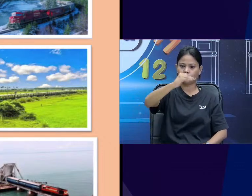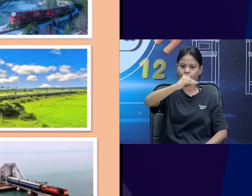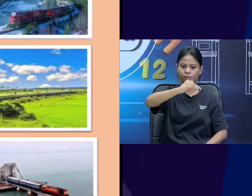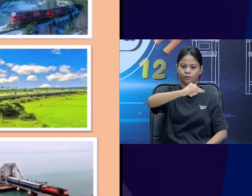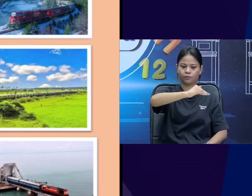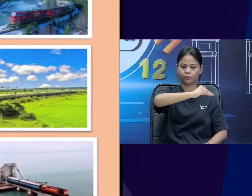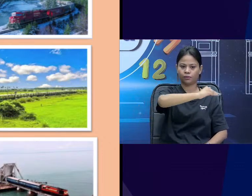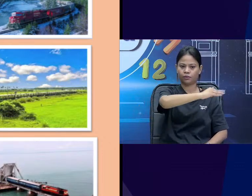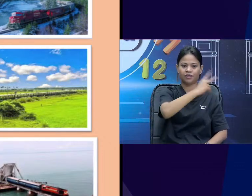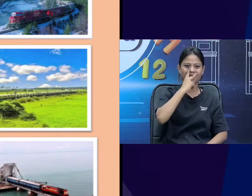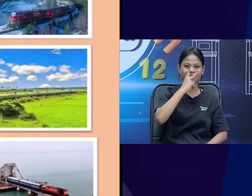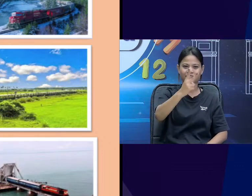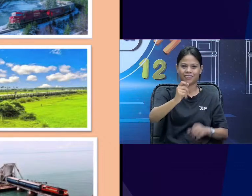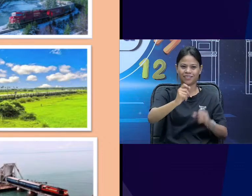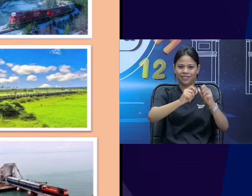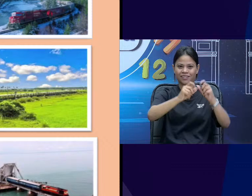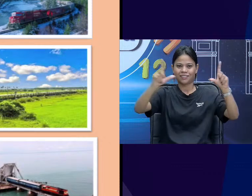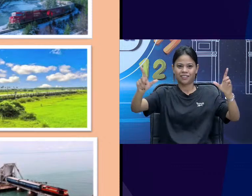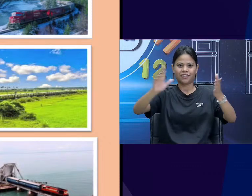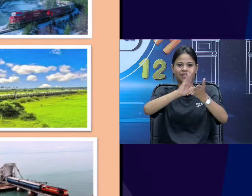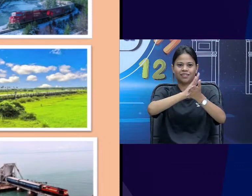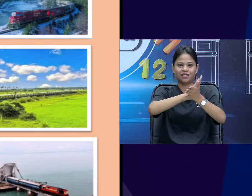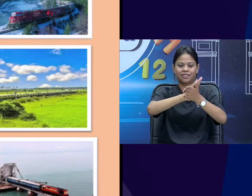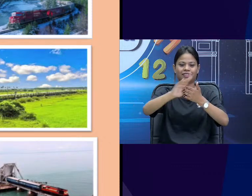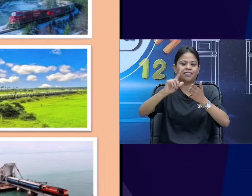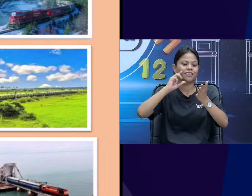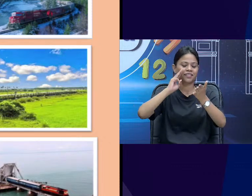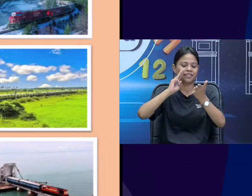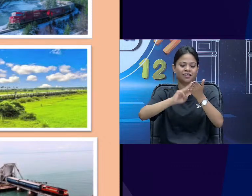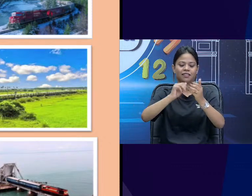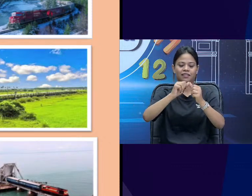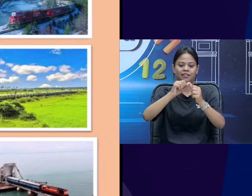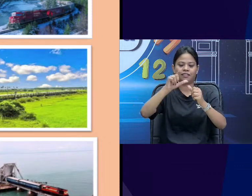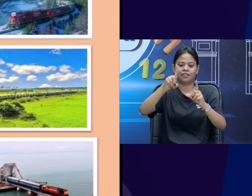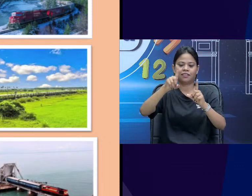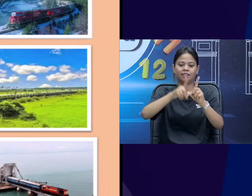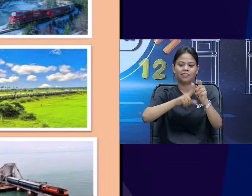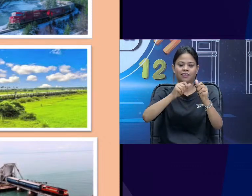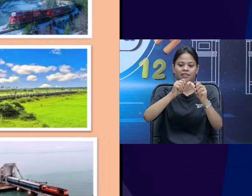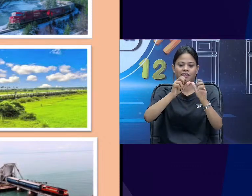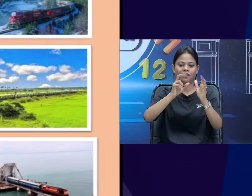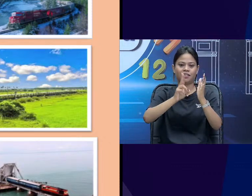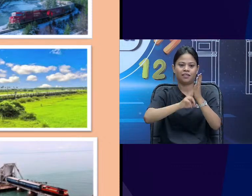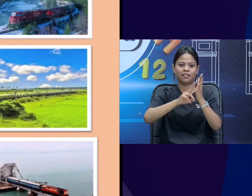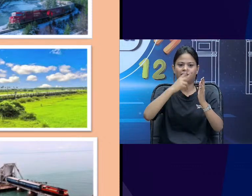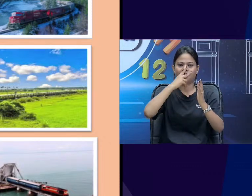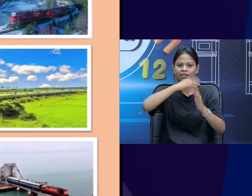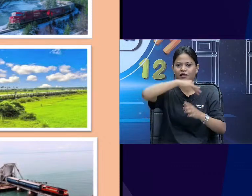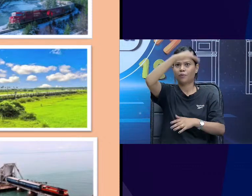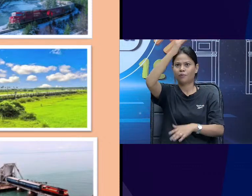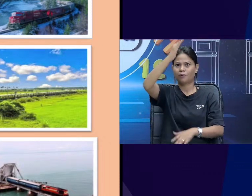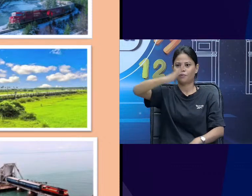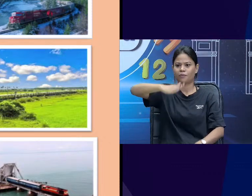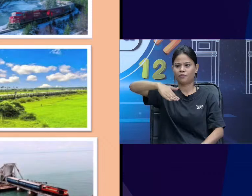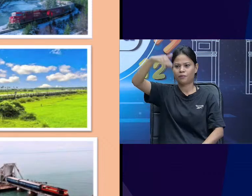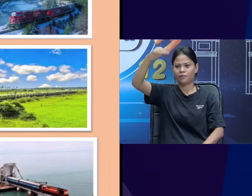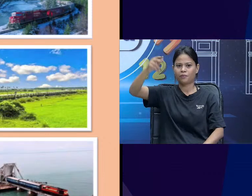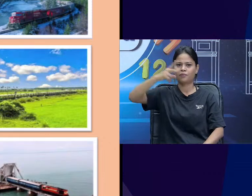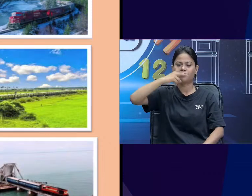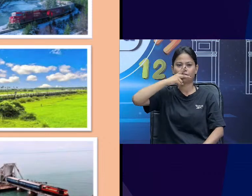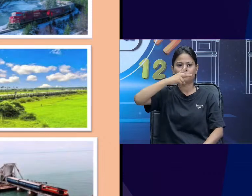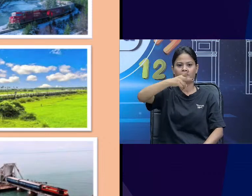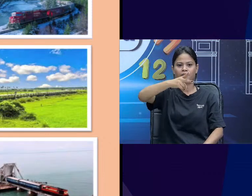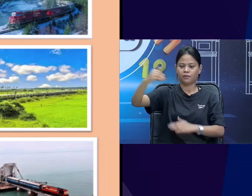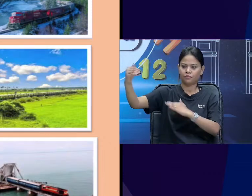Okay. So you have seen the Himalayan mountain. All of you are familiar with the Himalayan mountain. And so that it